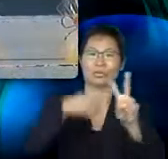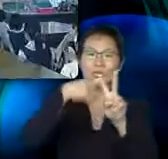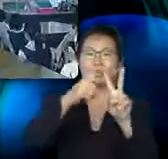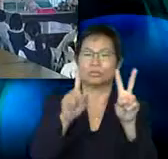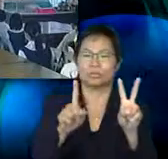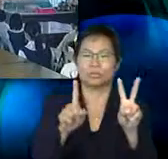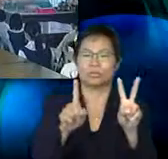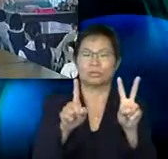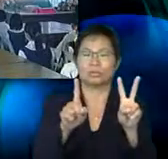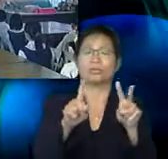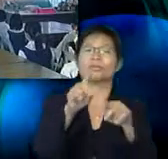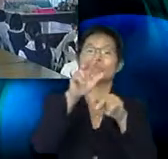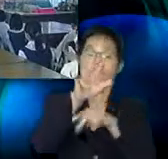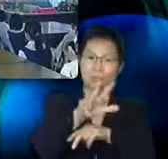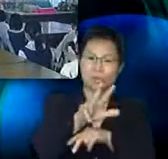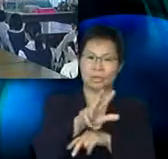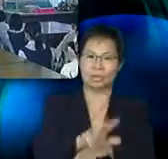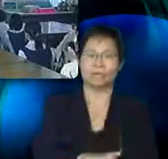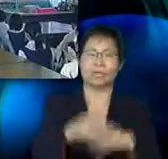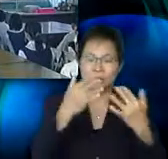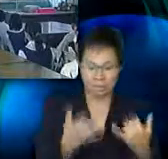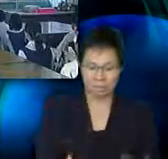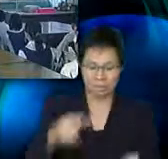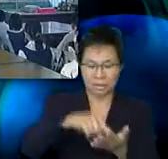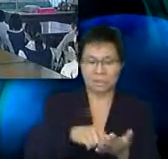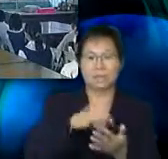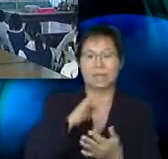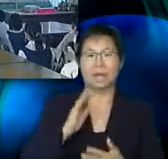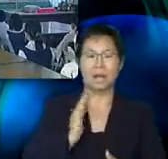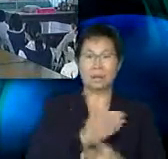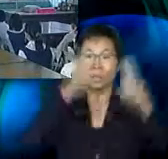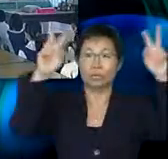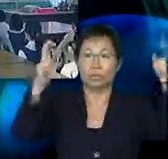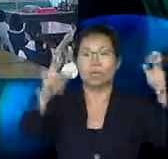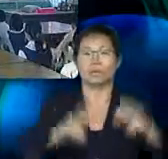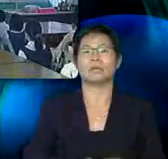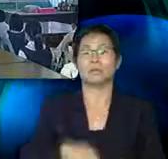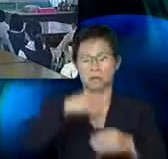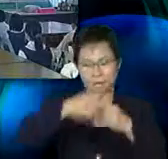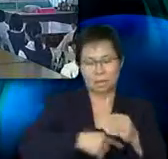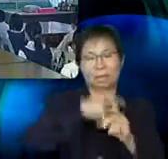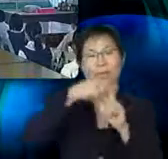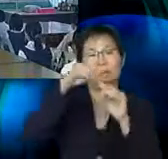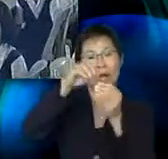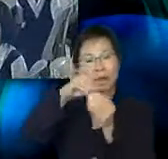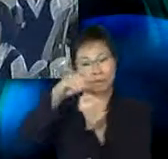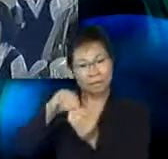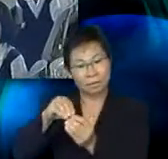2 + 1 = 3. So this is our topic today. It's about addition. Read the topic,